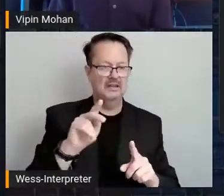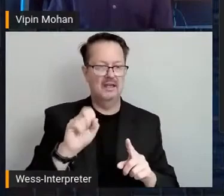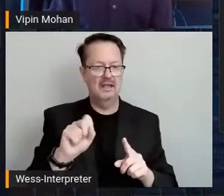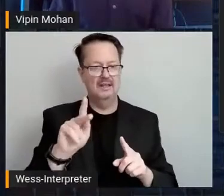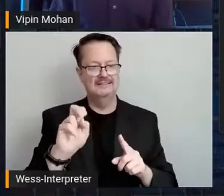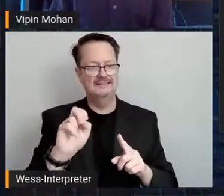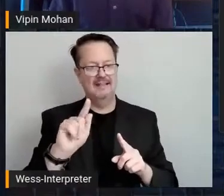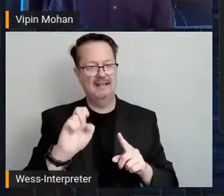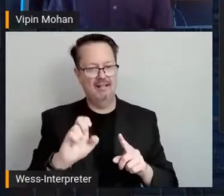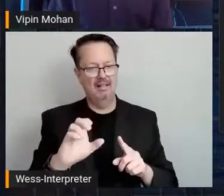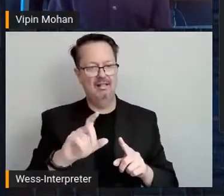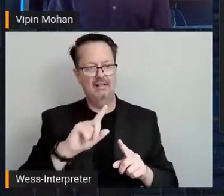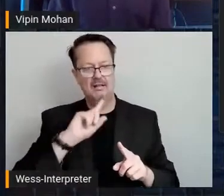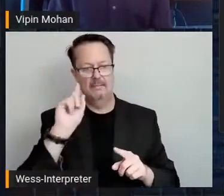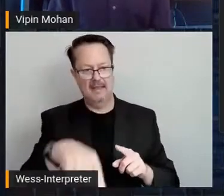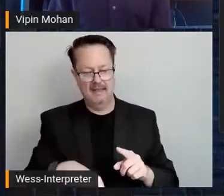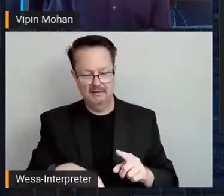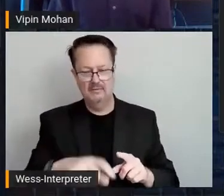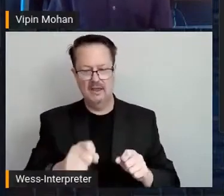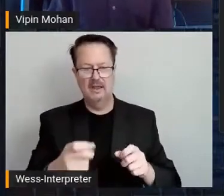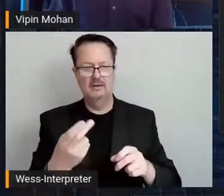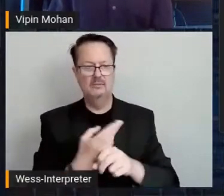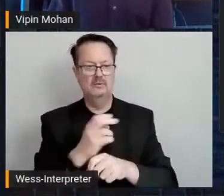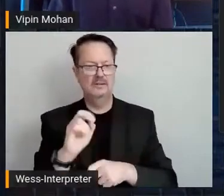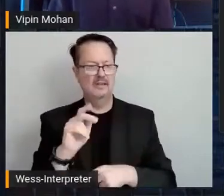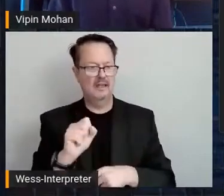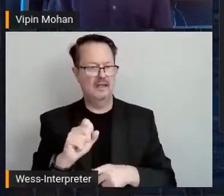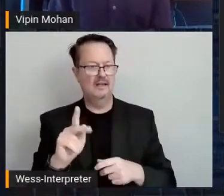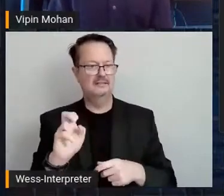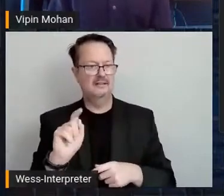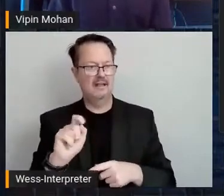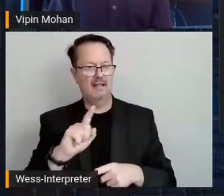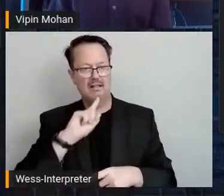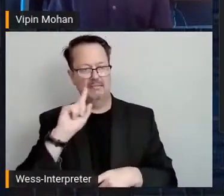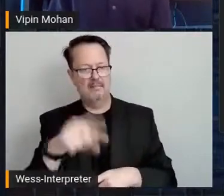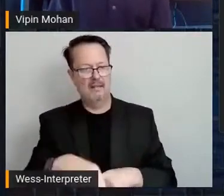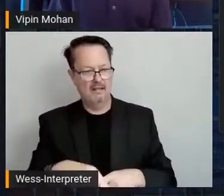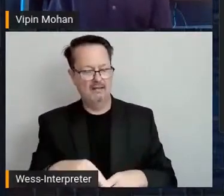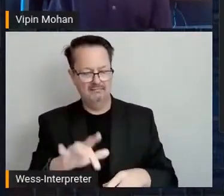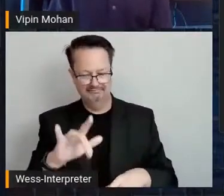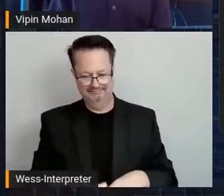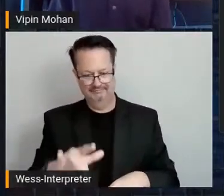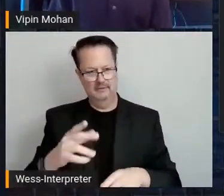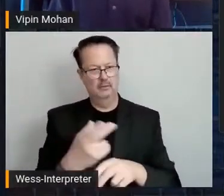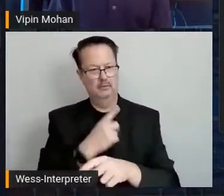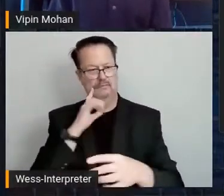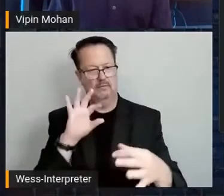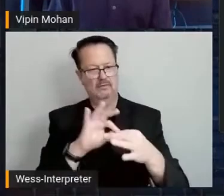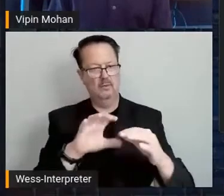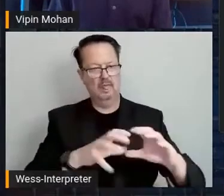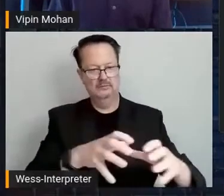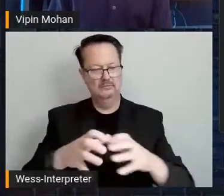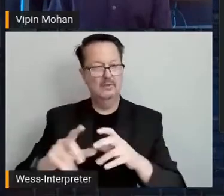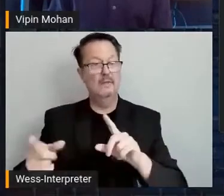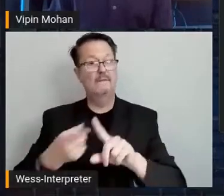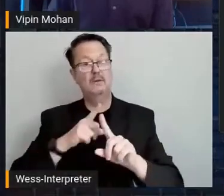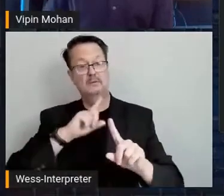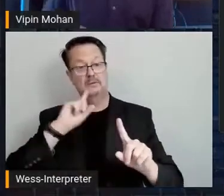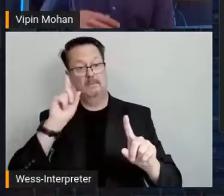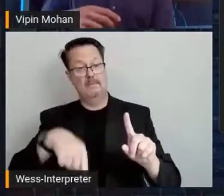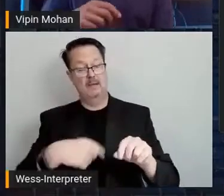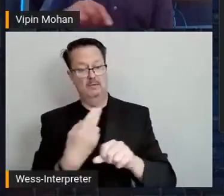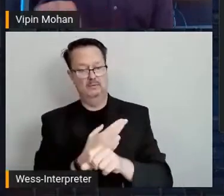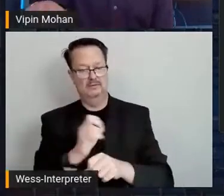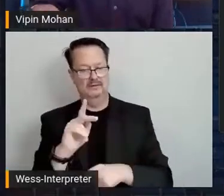can use the existing EKS kettle command that we all use for our EKS clusters. So the first command that a user would want to run is